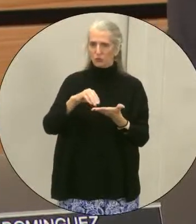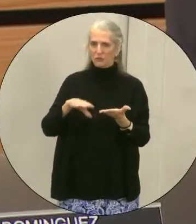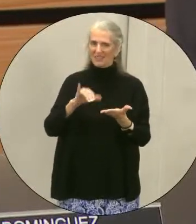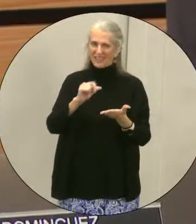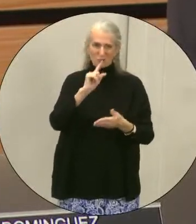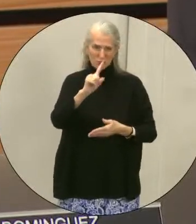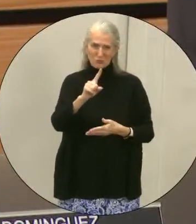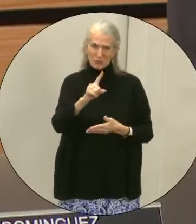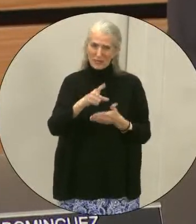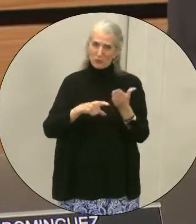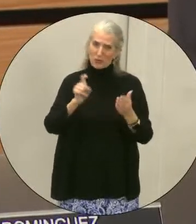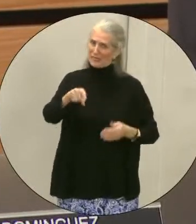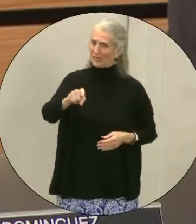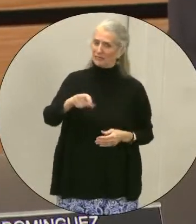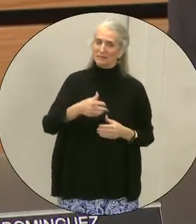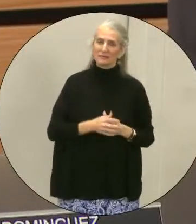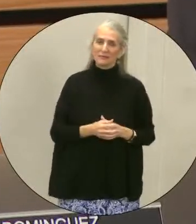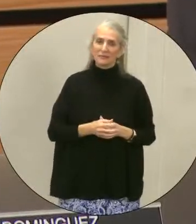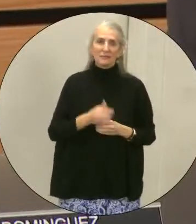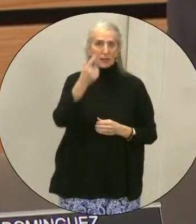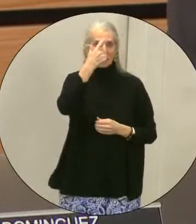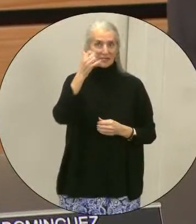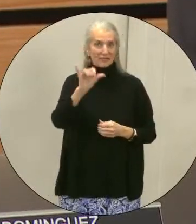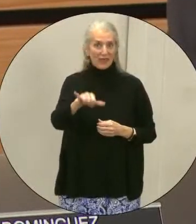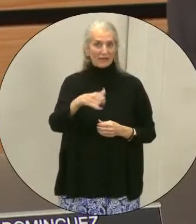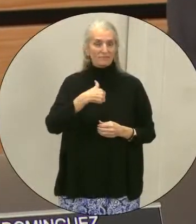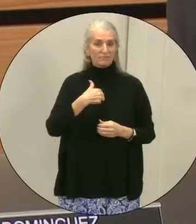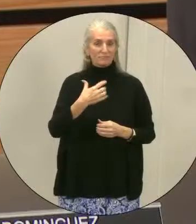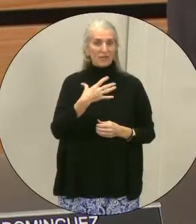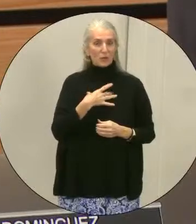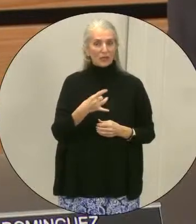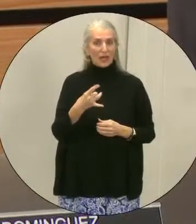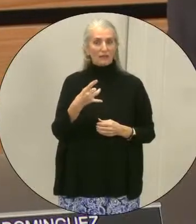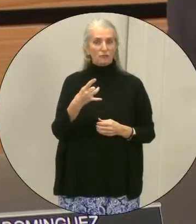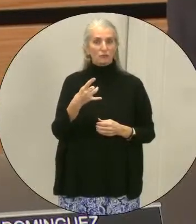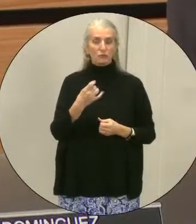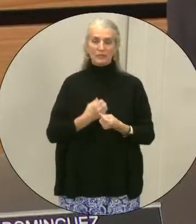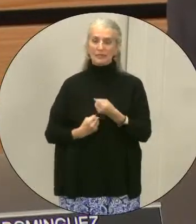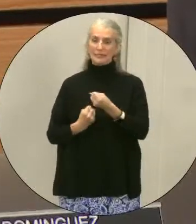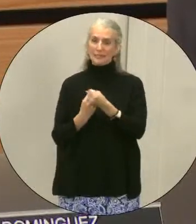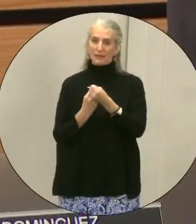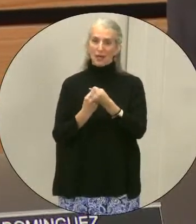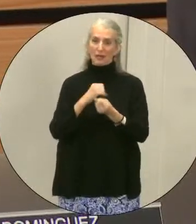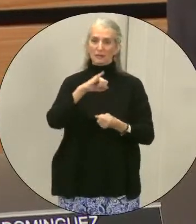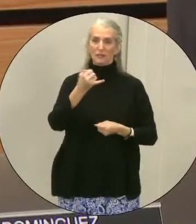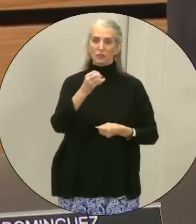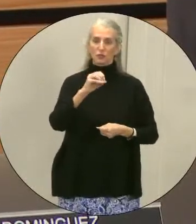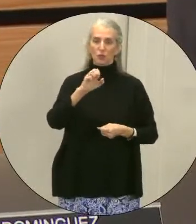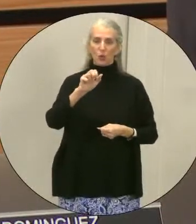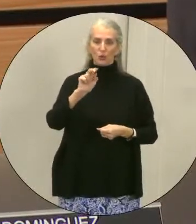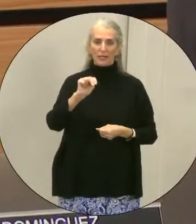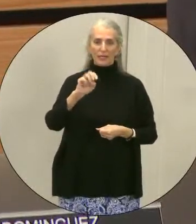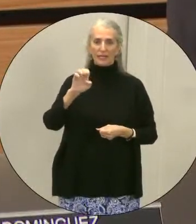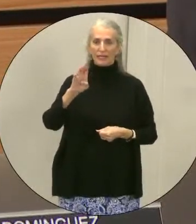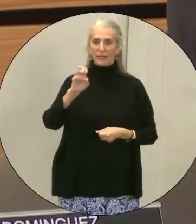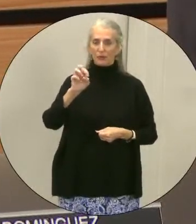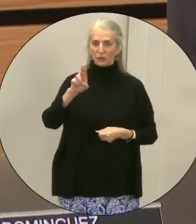need. And because of that, I would like to stand behind Joan Ebert for